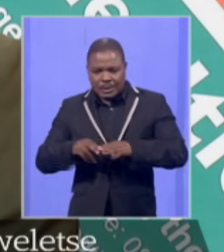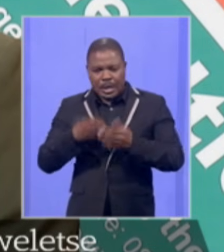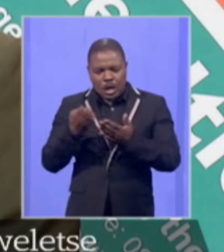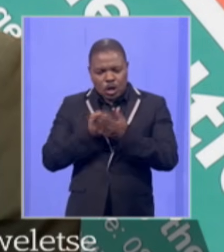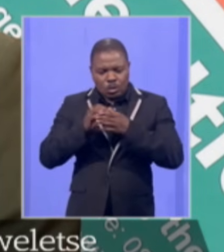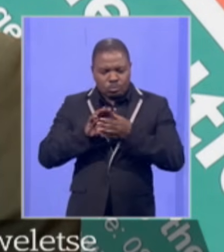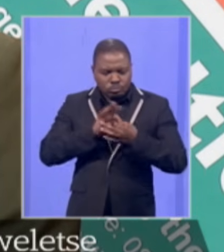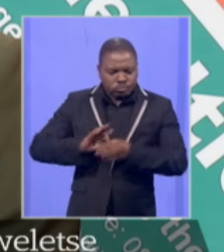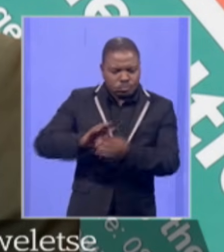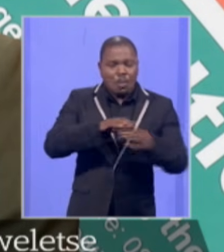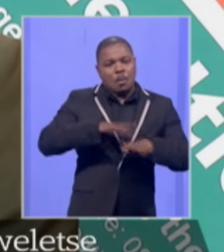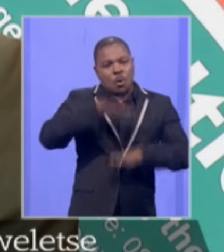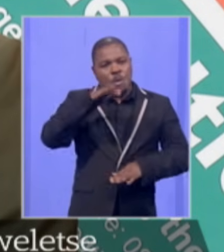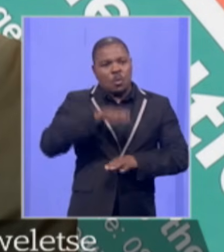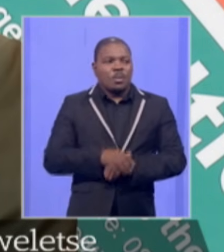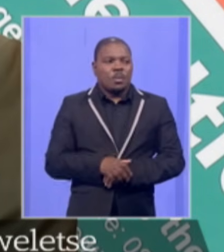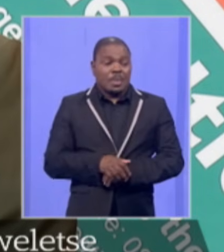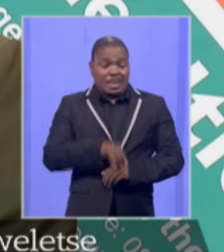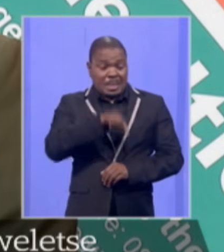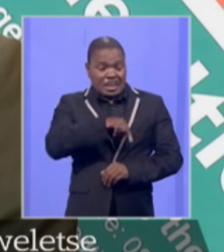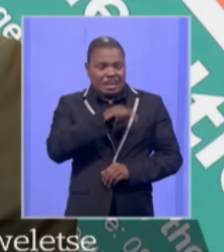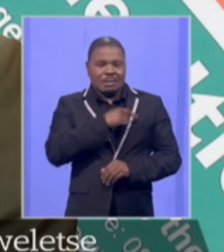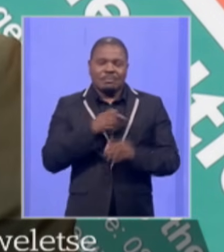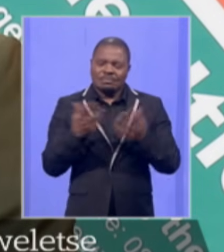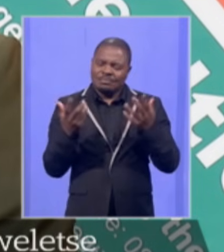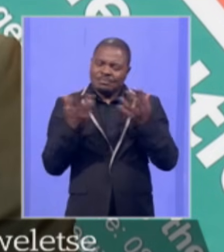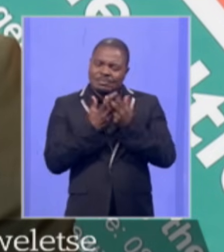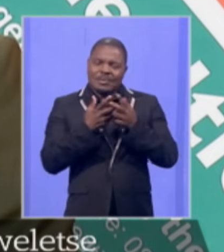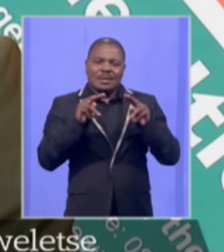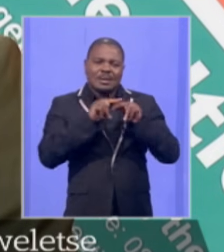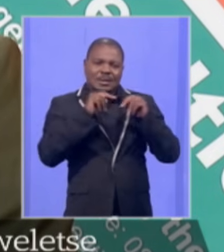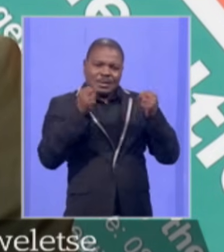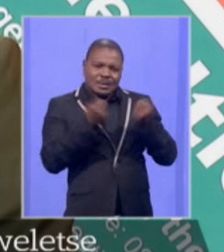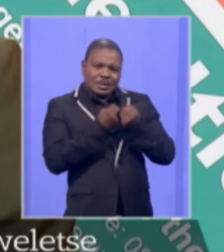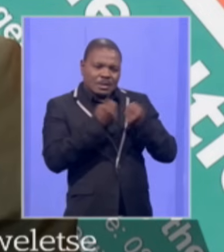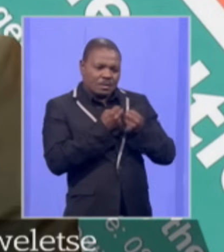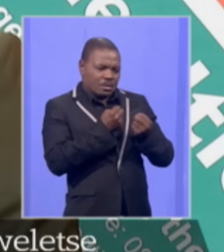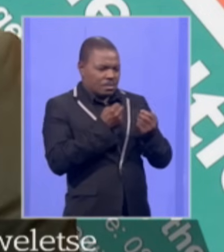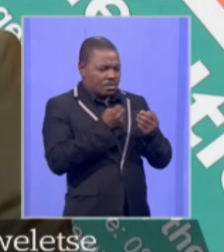cooperation. This approach aligns with the national interests of contributing to a better